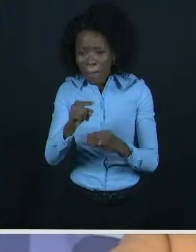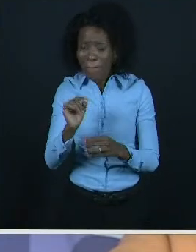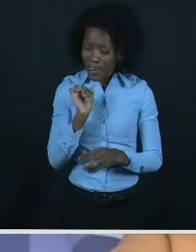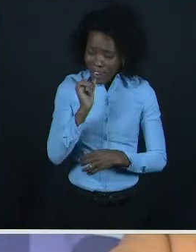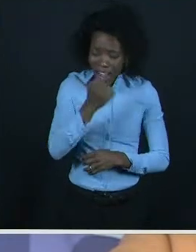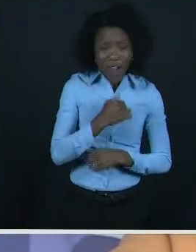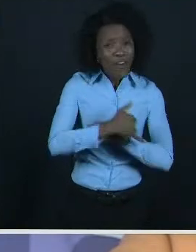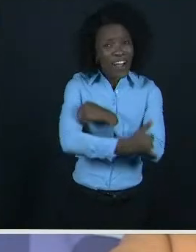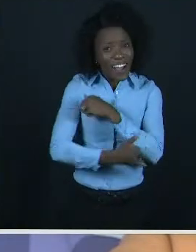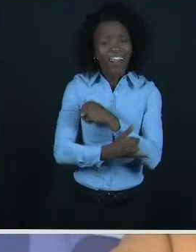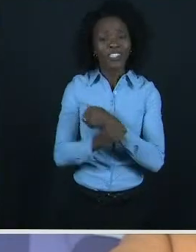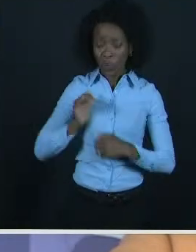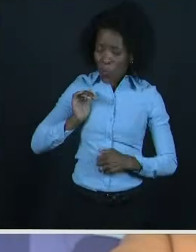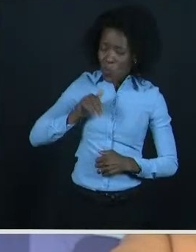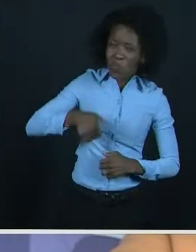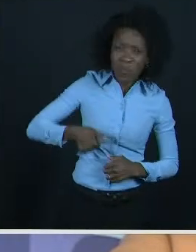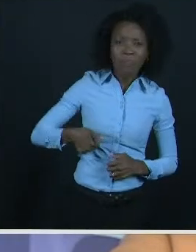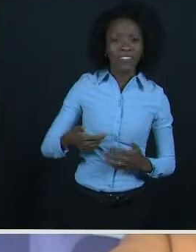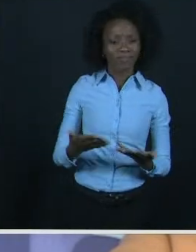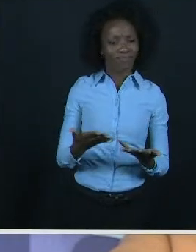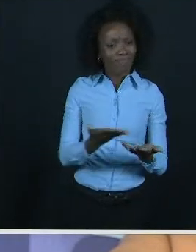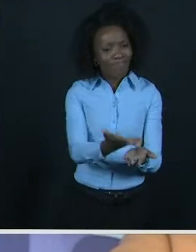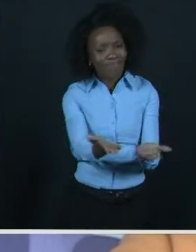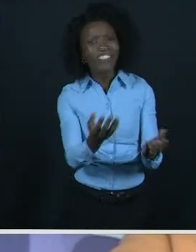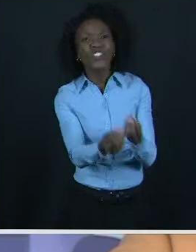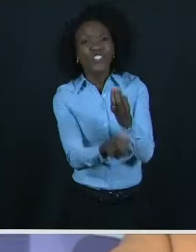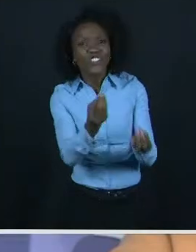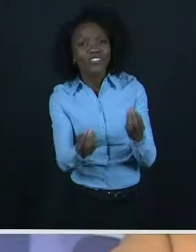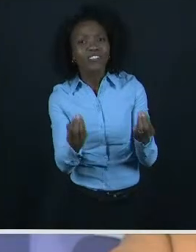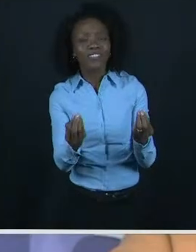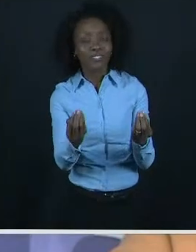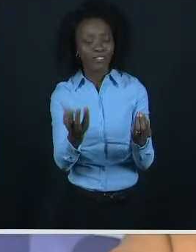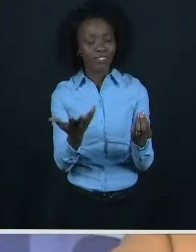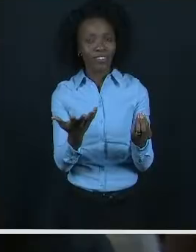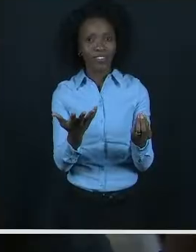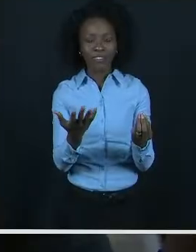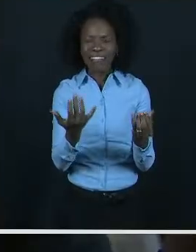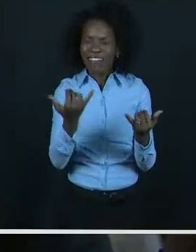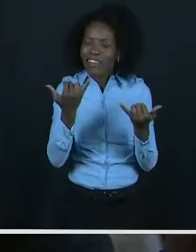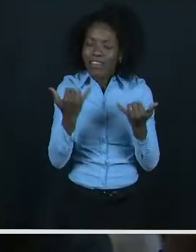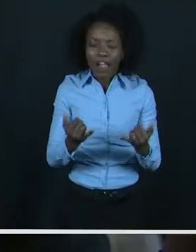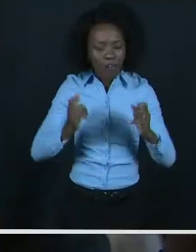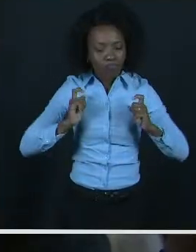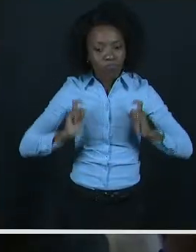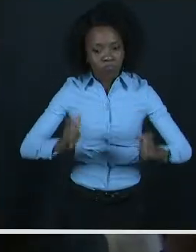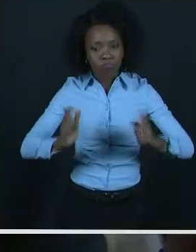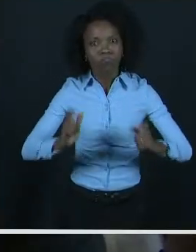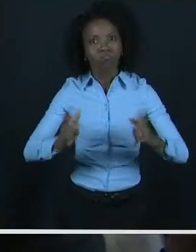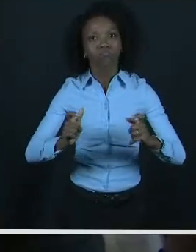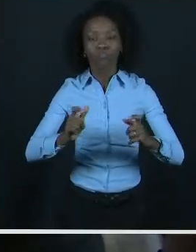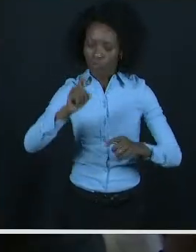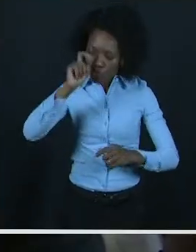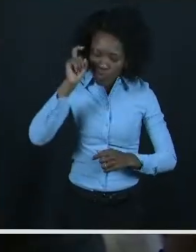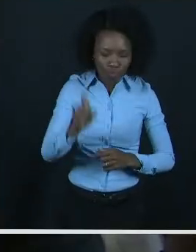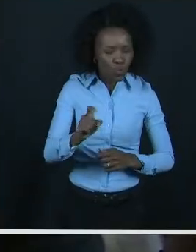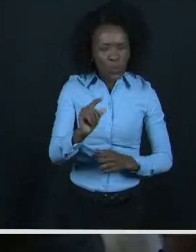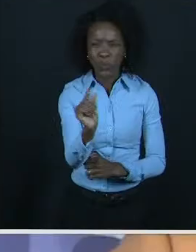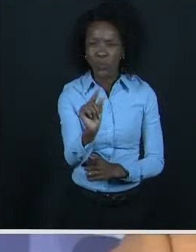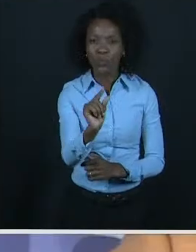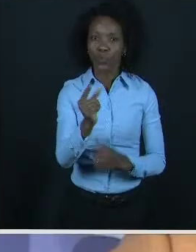women and children. And there can be no greater urgency. And I must